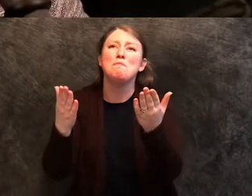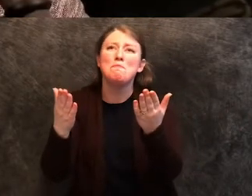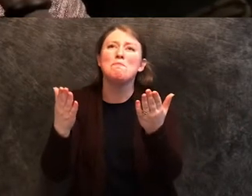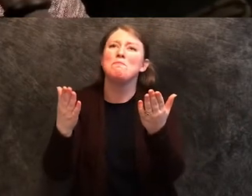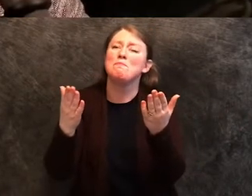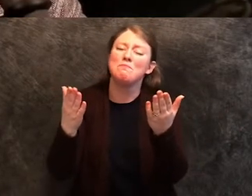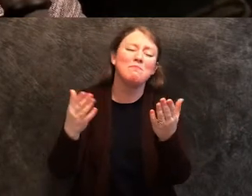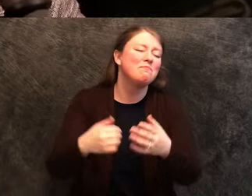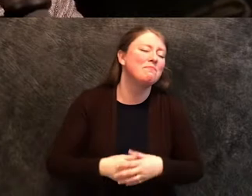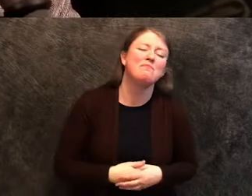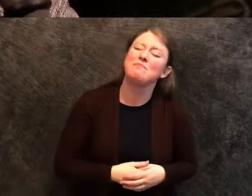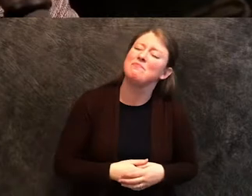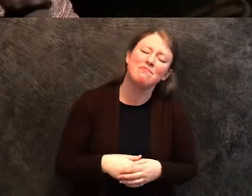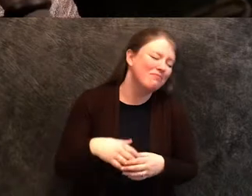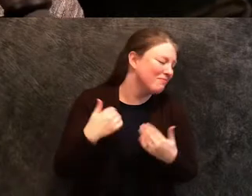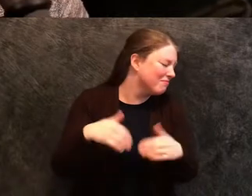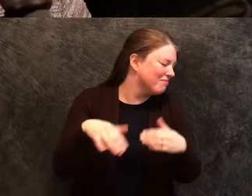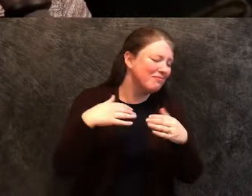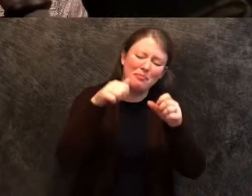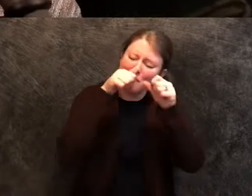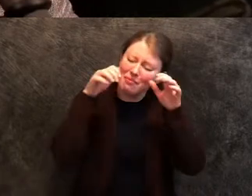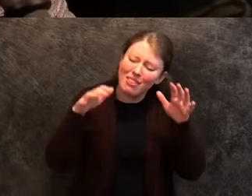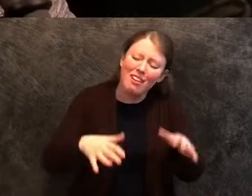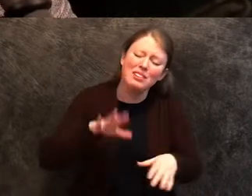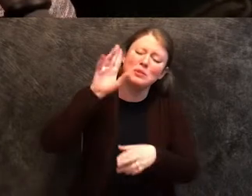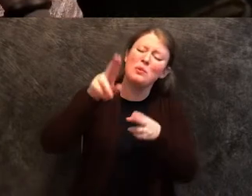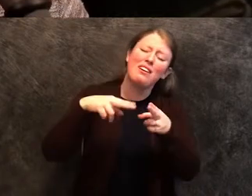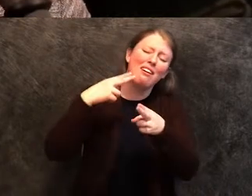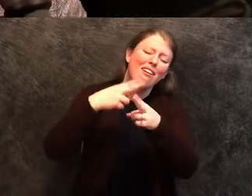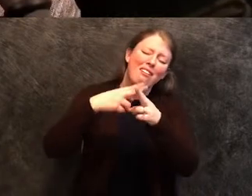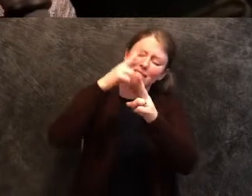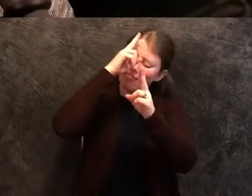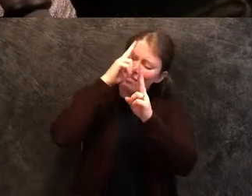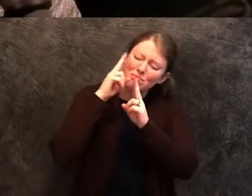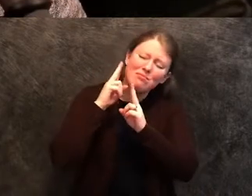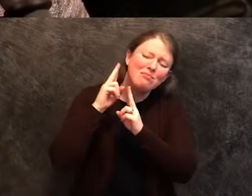God. We bless your holy name.